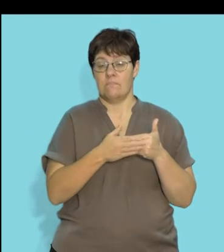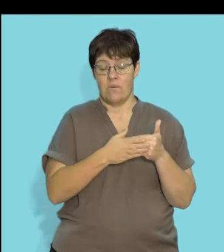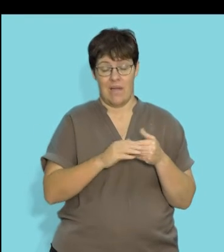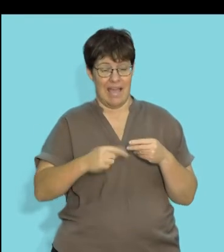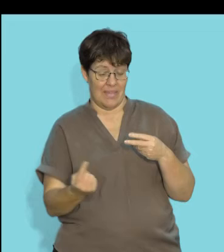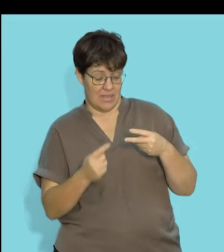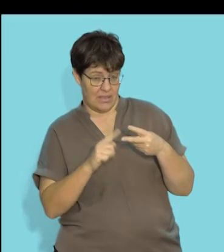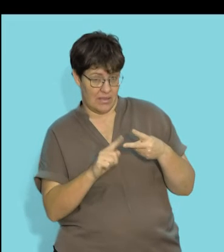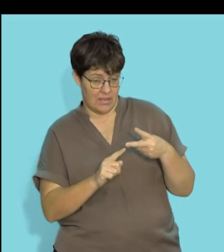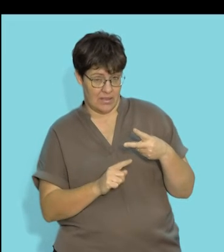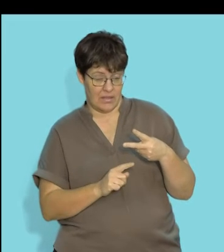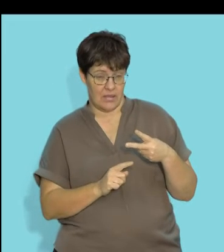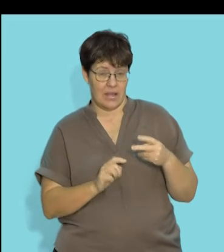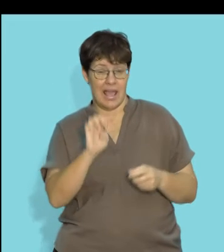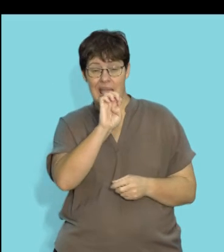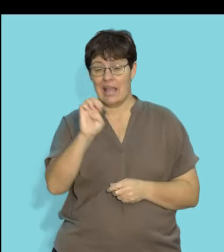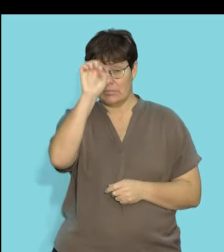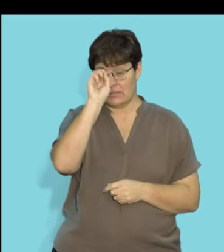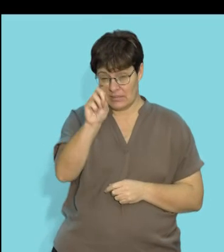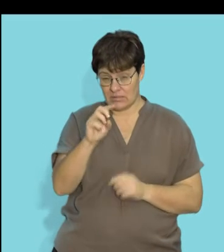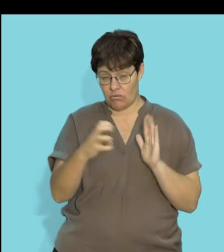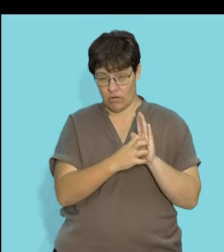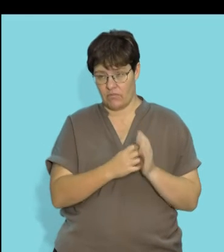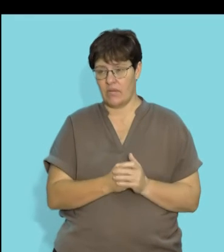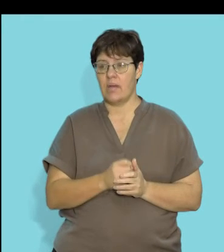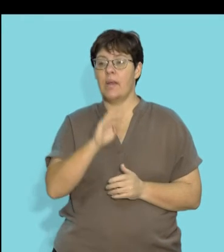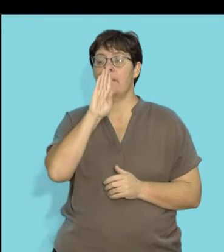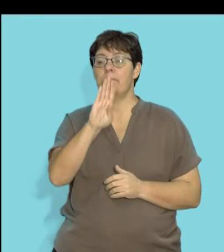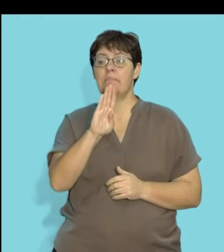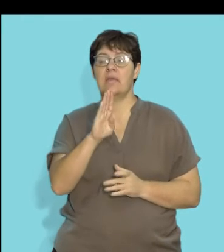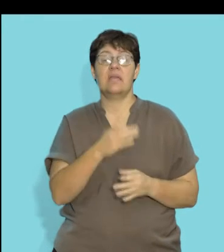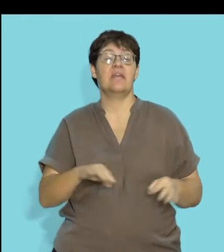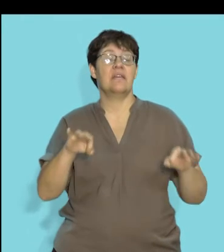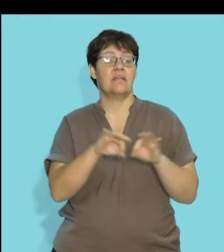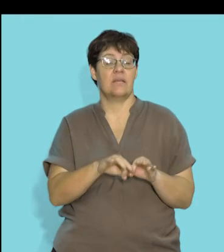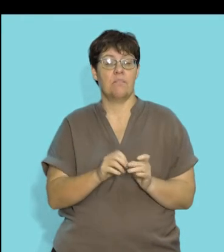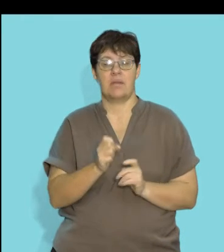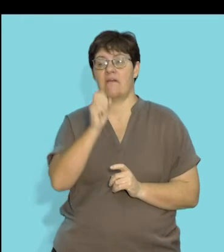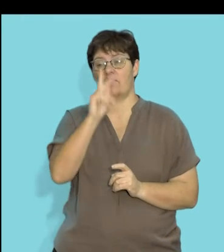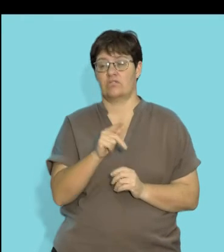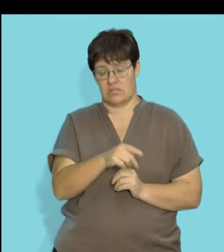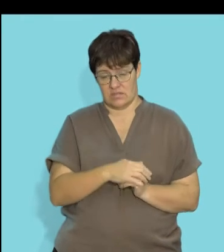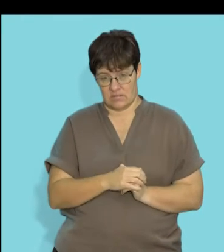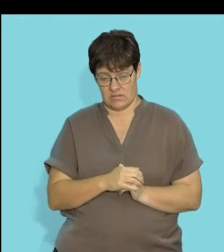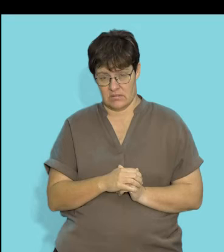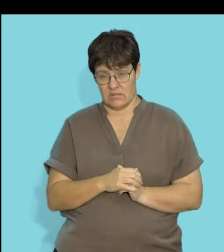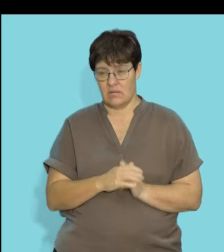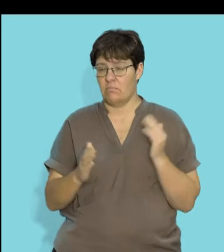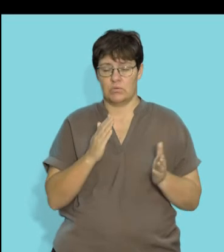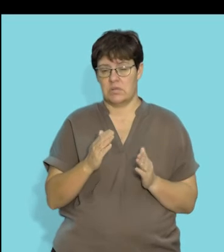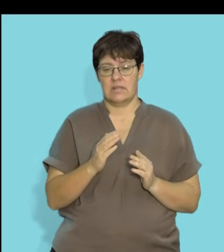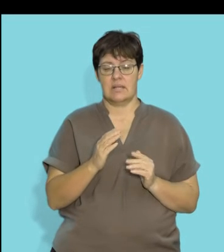Now, another type of an exponential graph will be where the b value is a fraction, right,